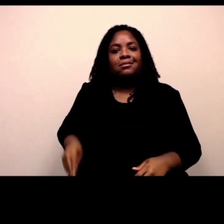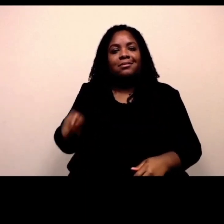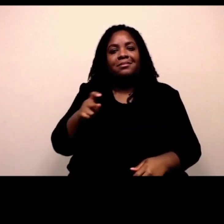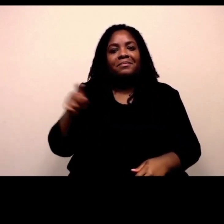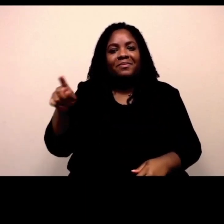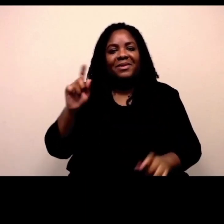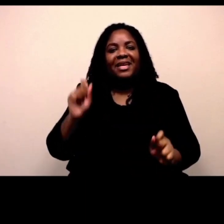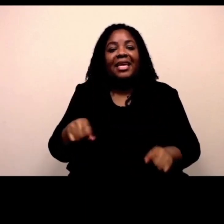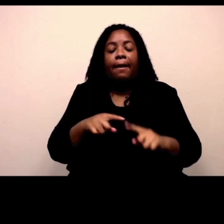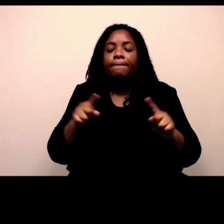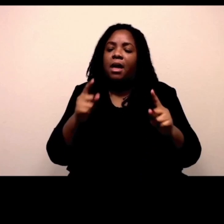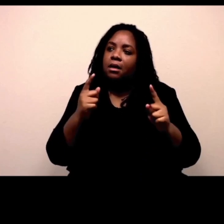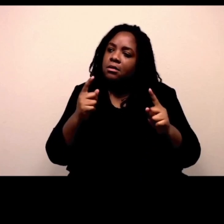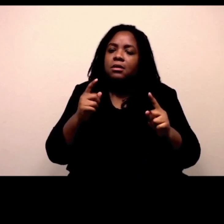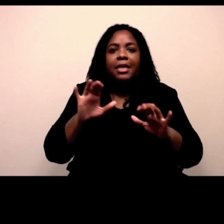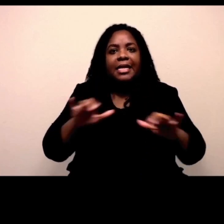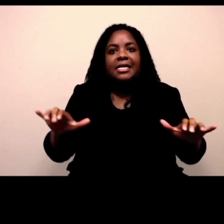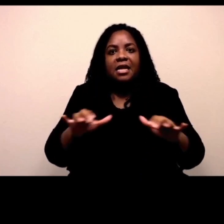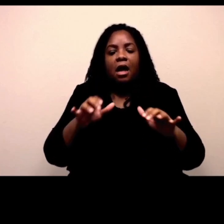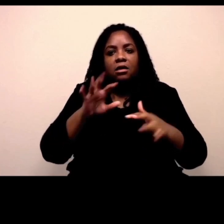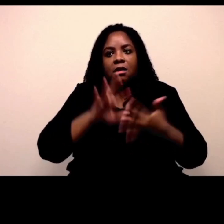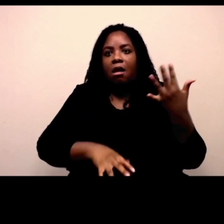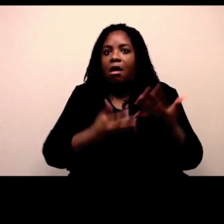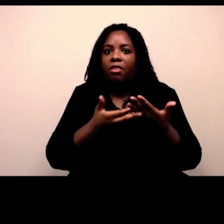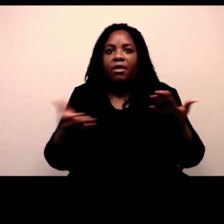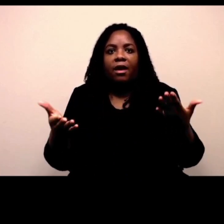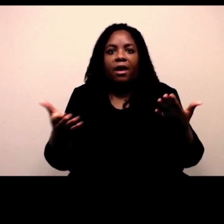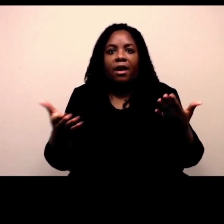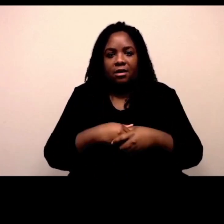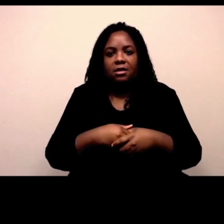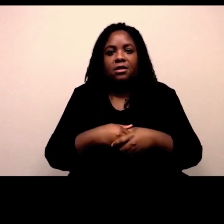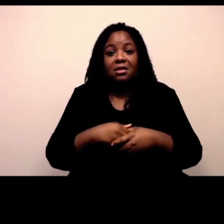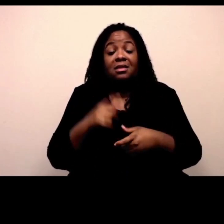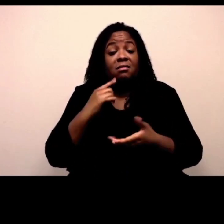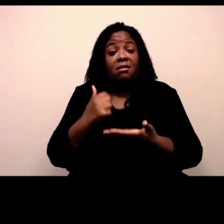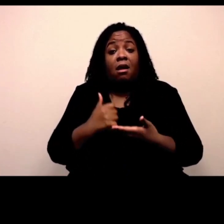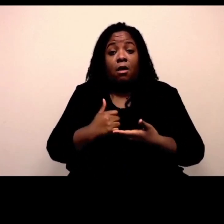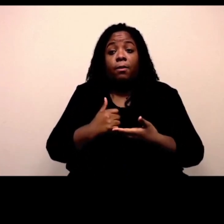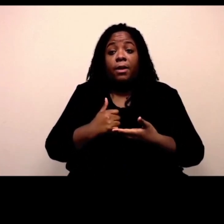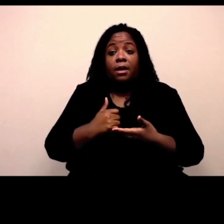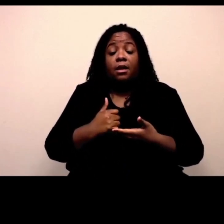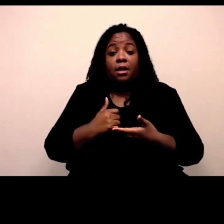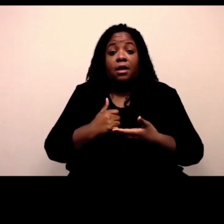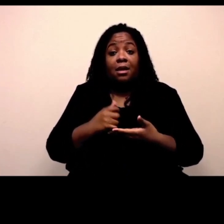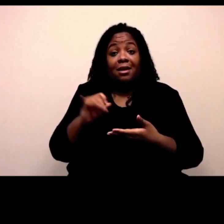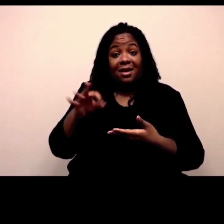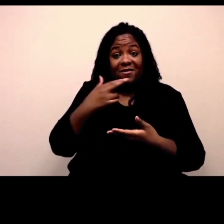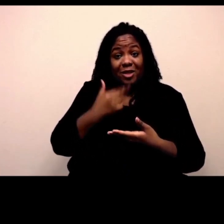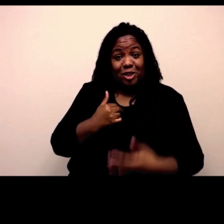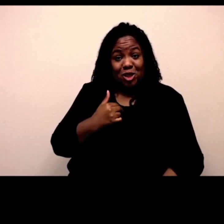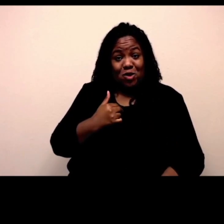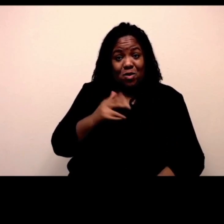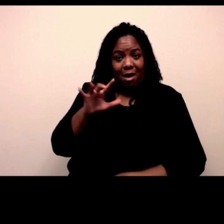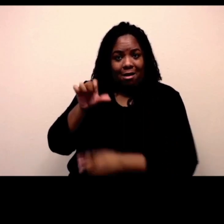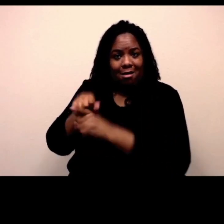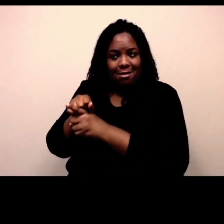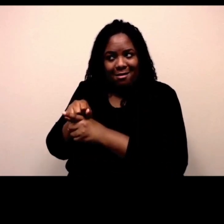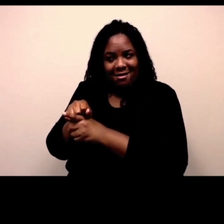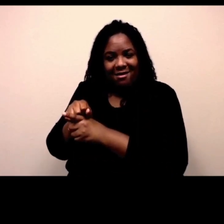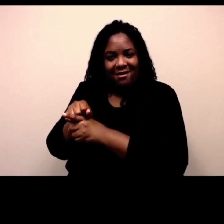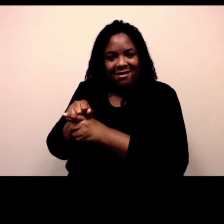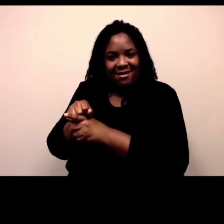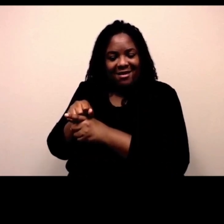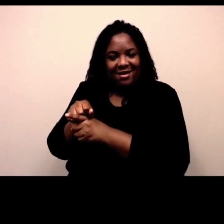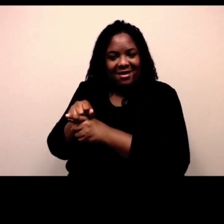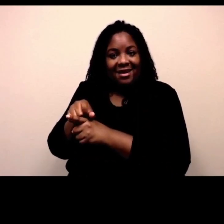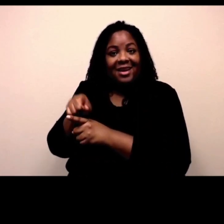does so many things. And that's really helped me because if it's cute, I can catch them. If you want to add